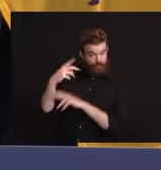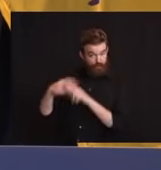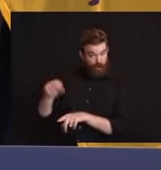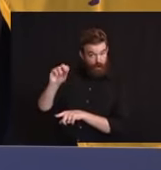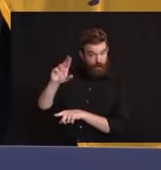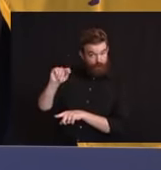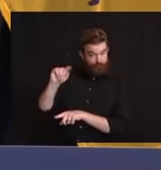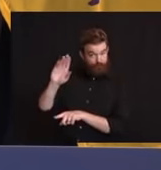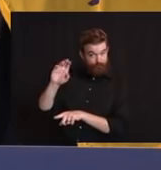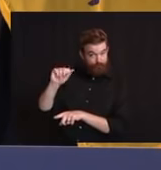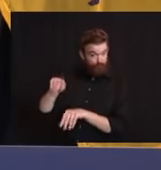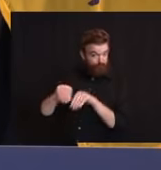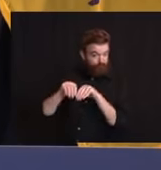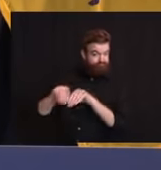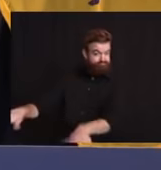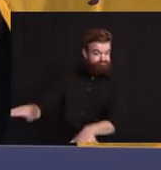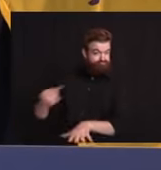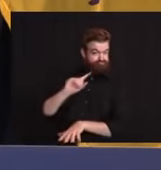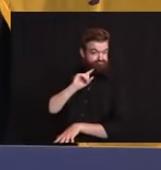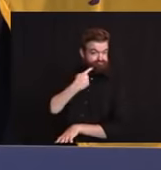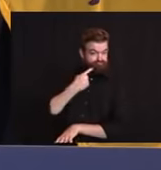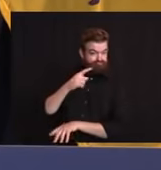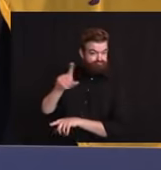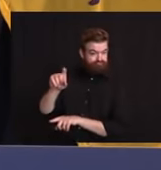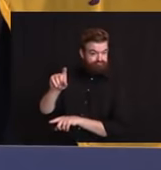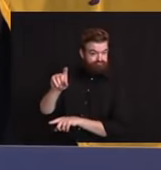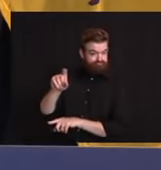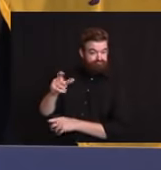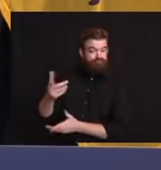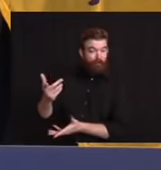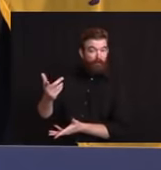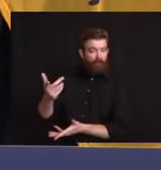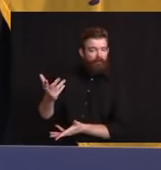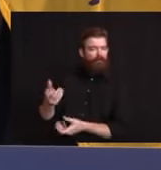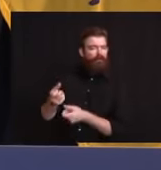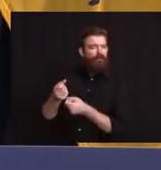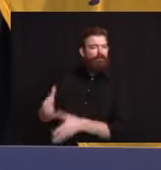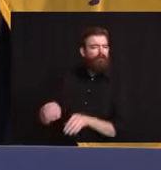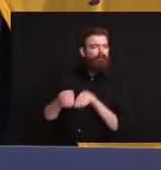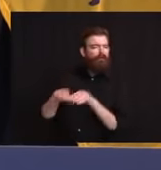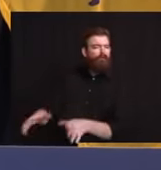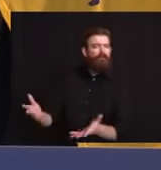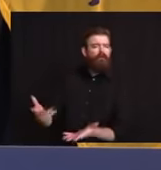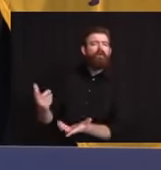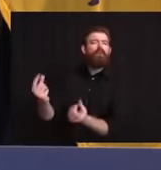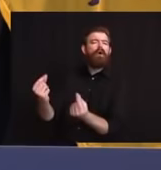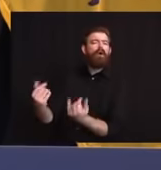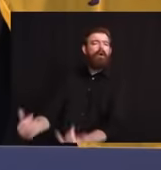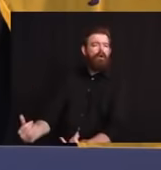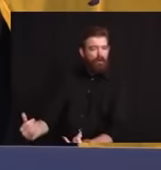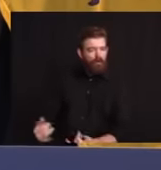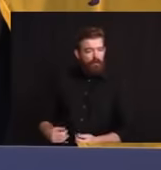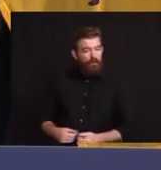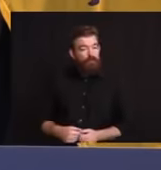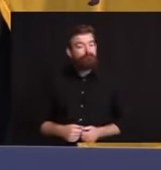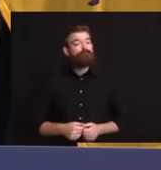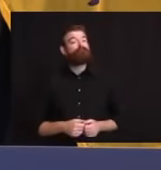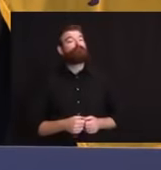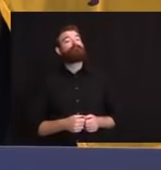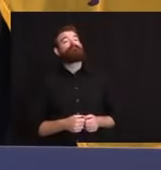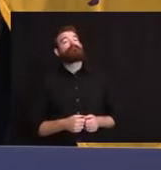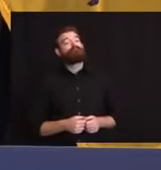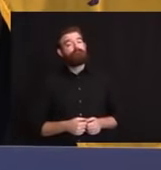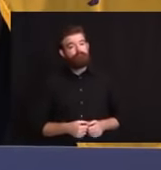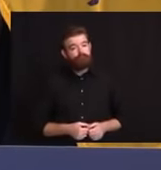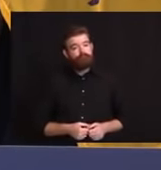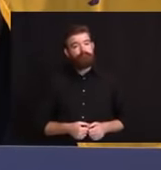it? Is that it? Yeah, I think, Judy, you addressed this, but I think it's worth repeating because, as you rightfully